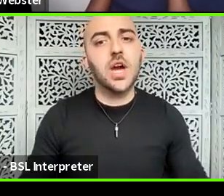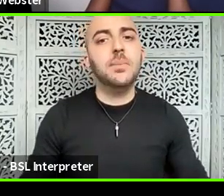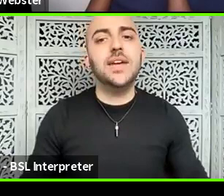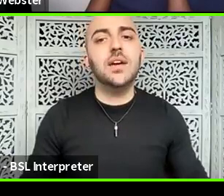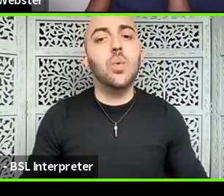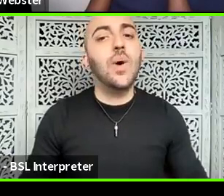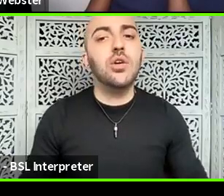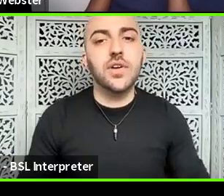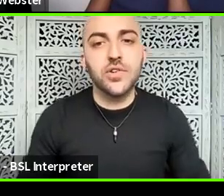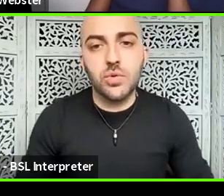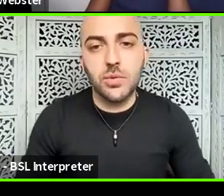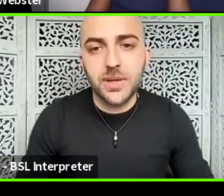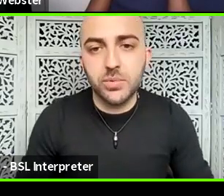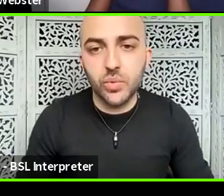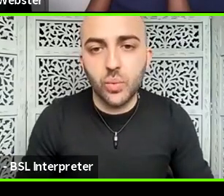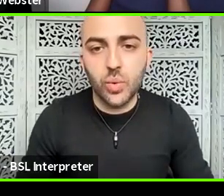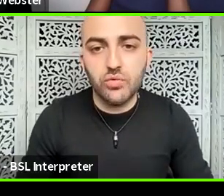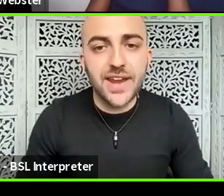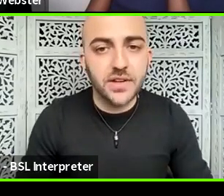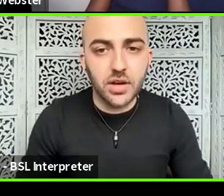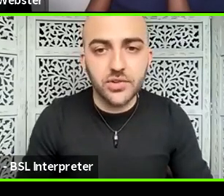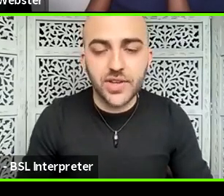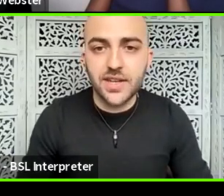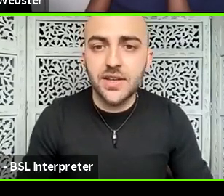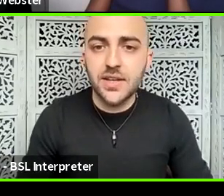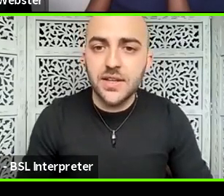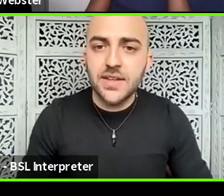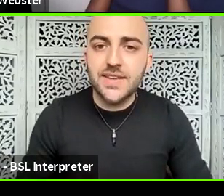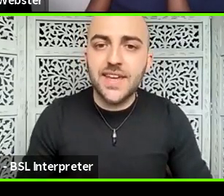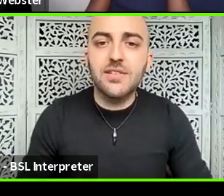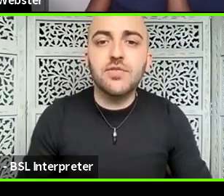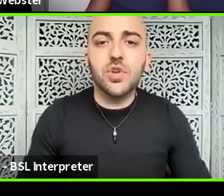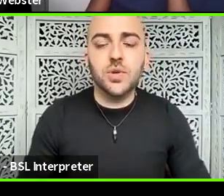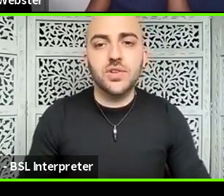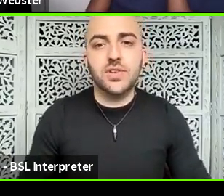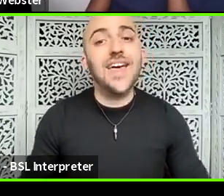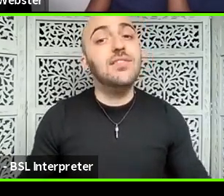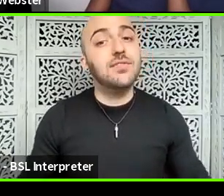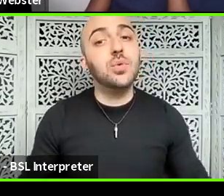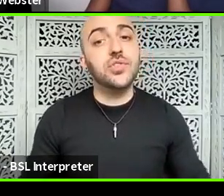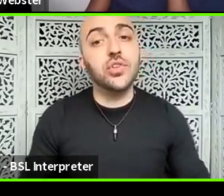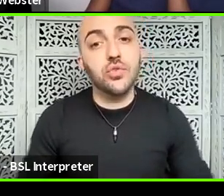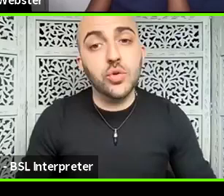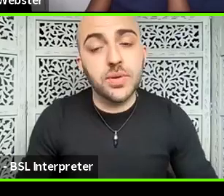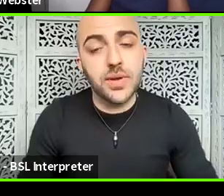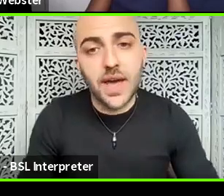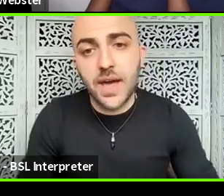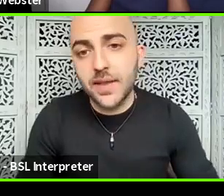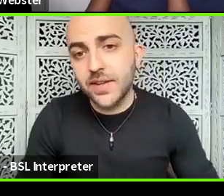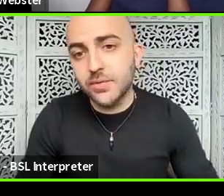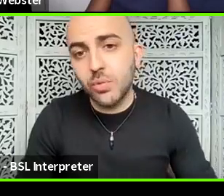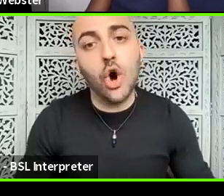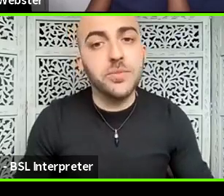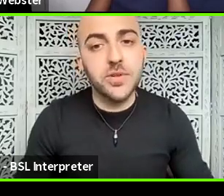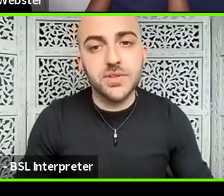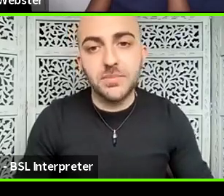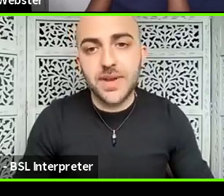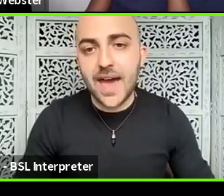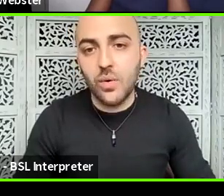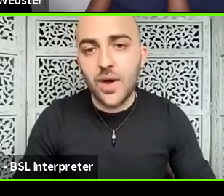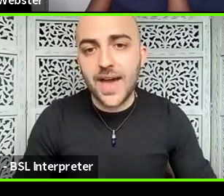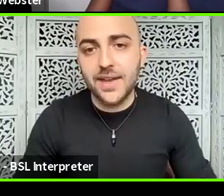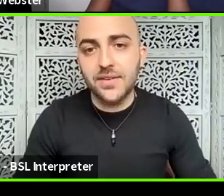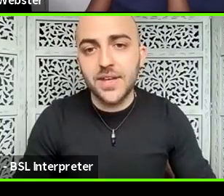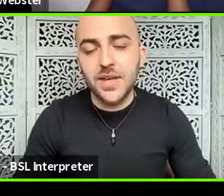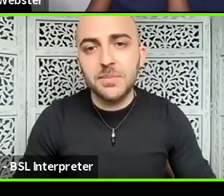are now becoming aware of us and we're on people's radars, and that influenced the group there's more